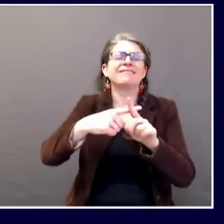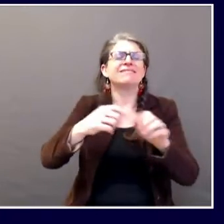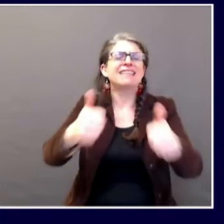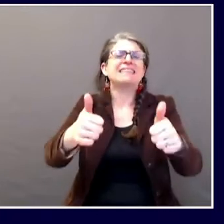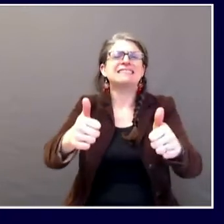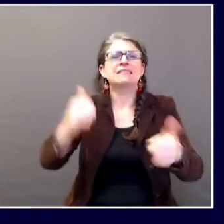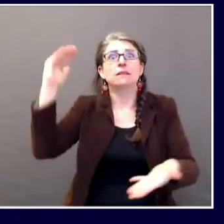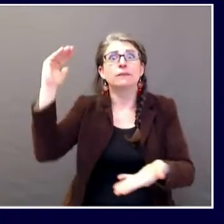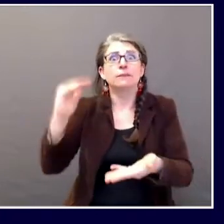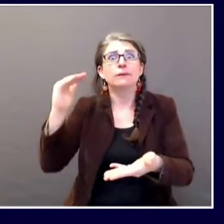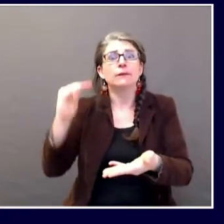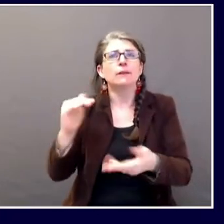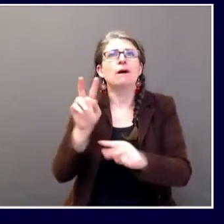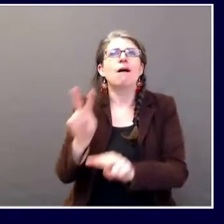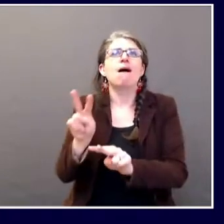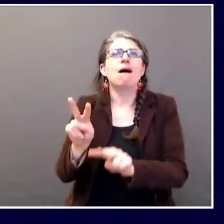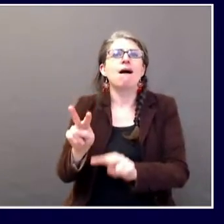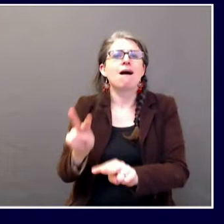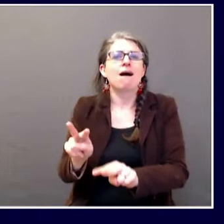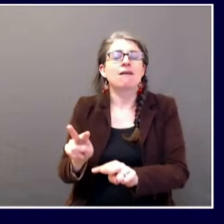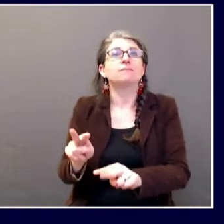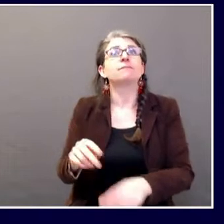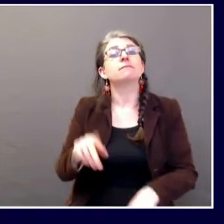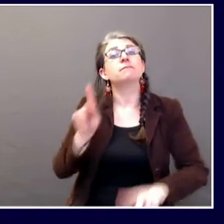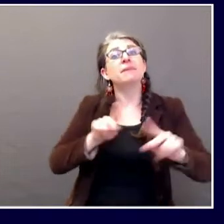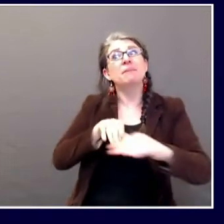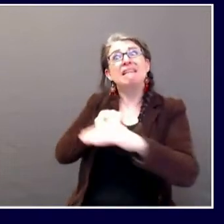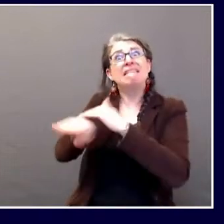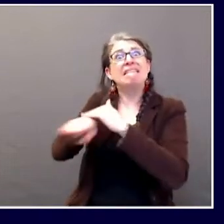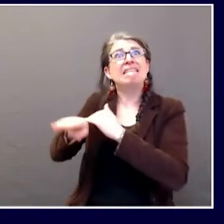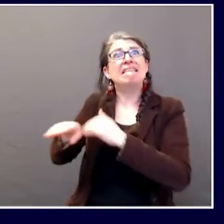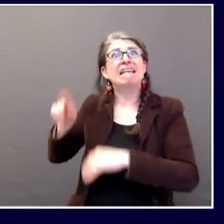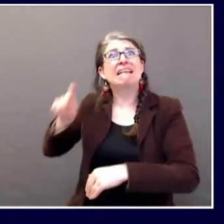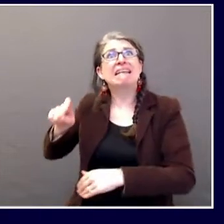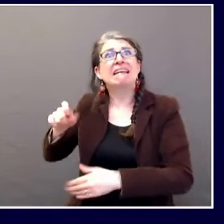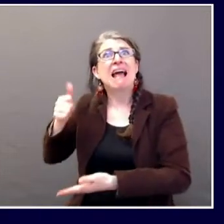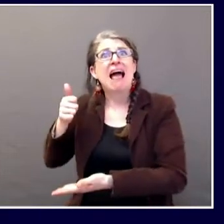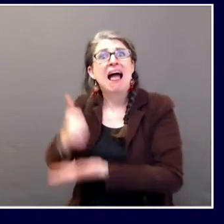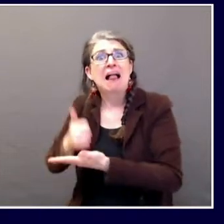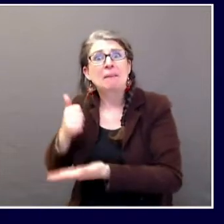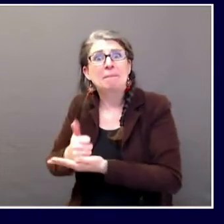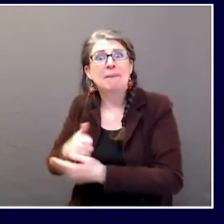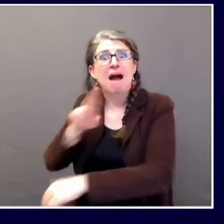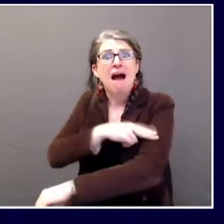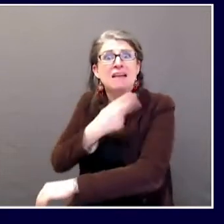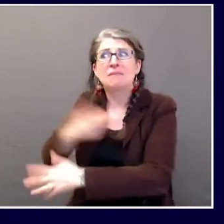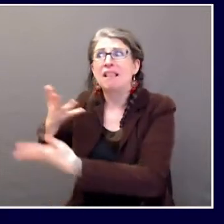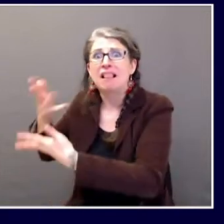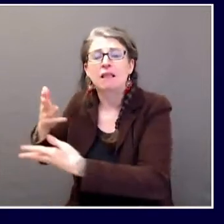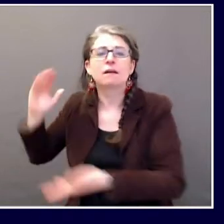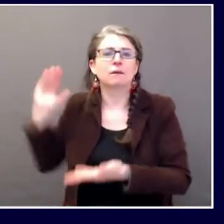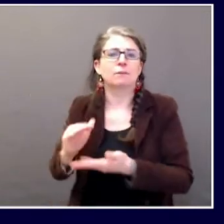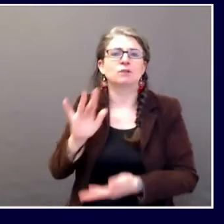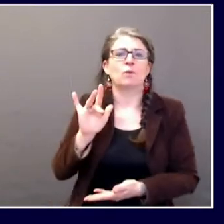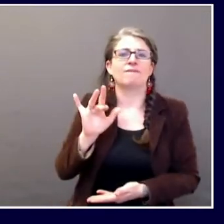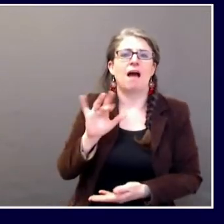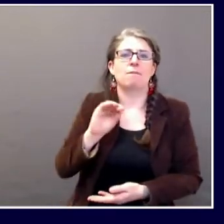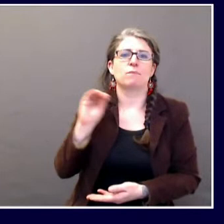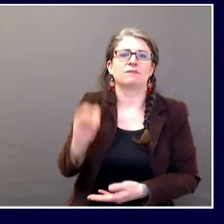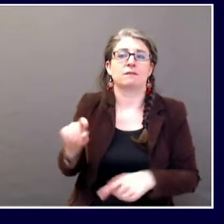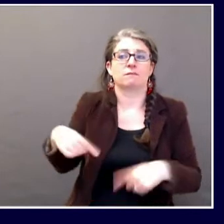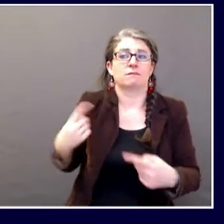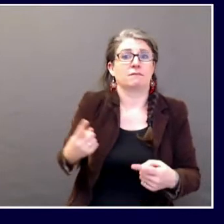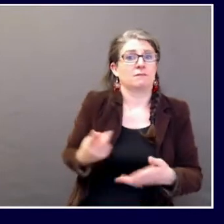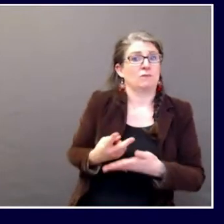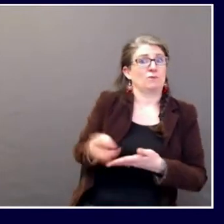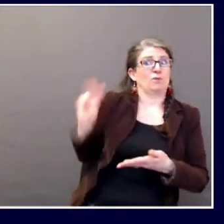even more, almost 20%, 25% compared to just 2 weeks ago. That's a